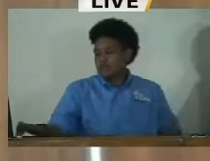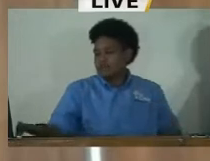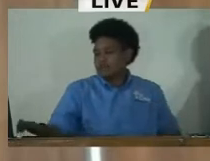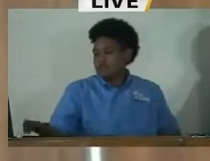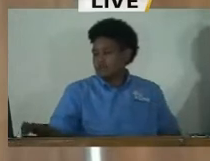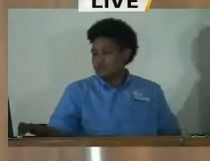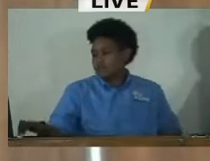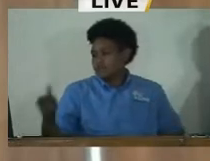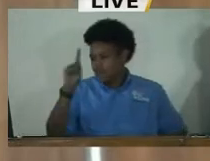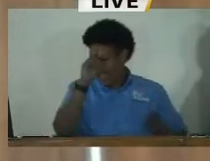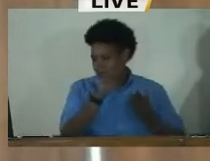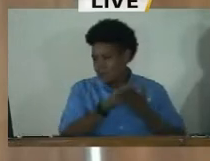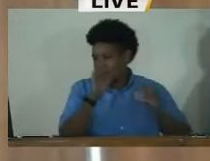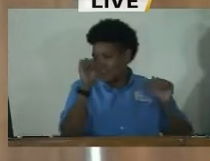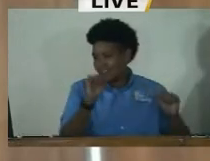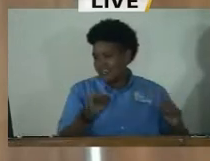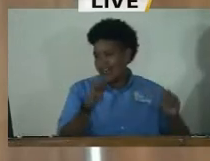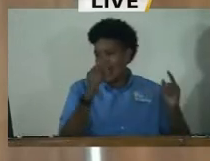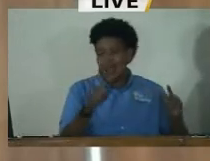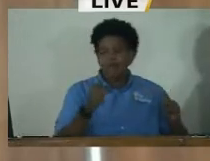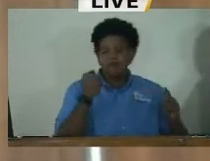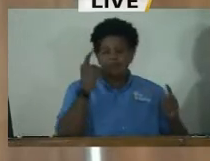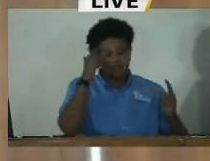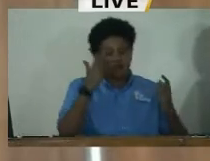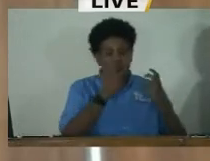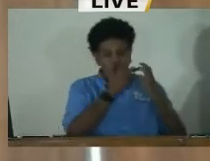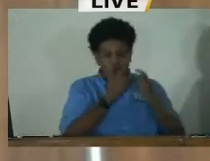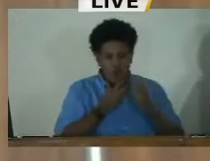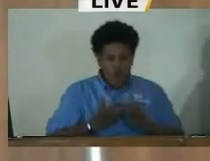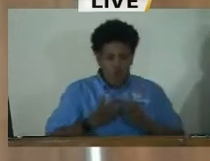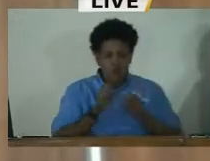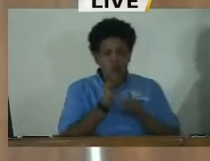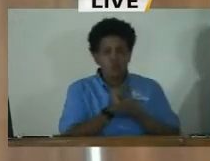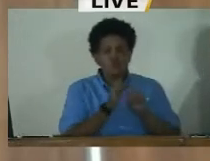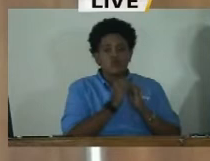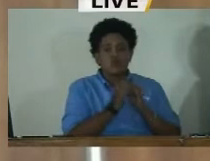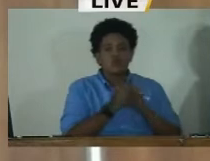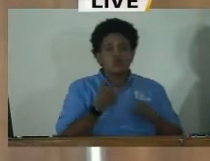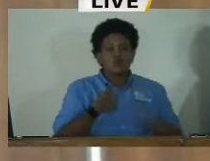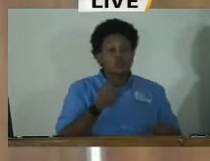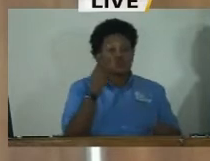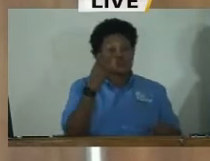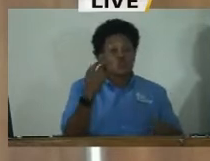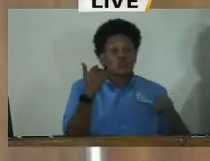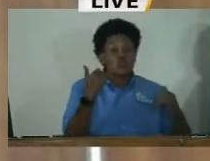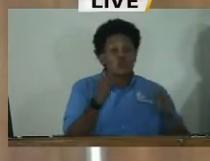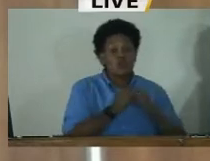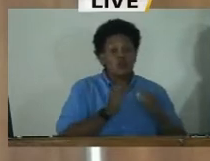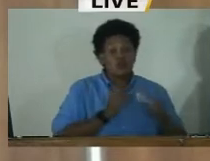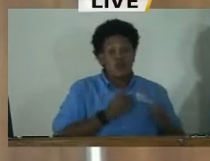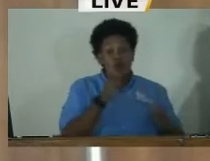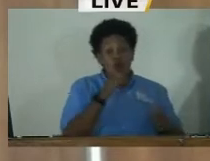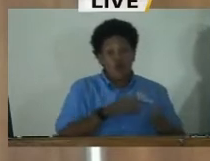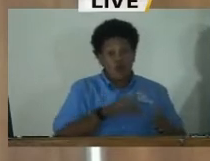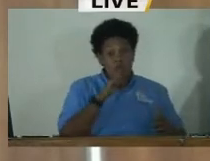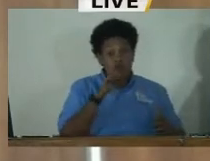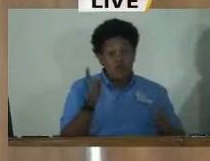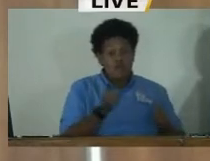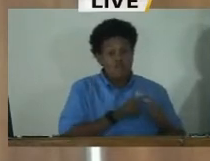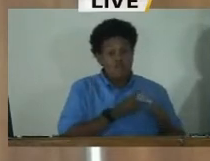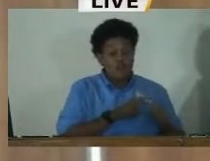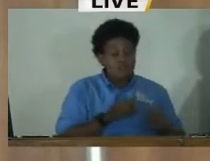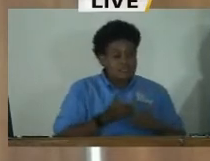can happen if we cooperate across the aisle. And we saw it today with our women taking the